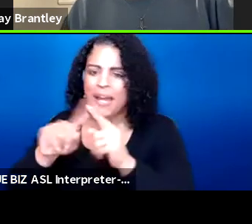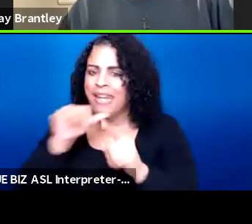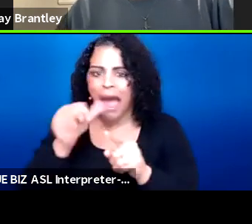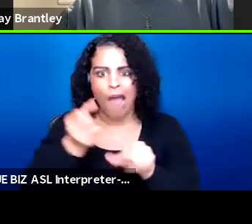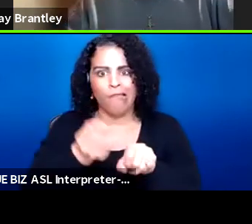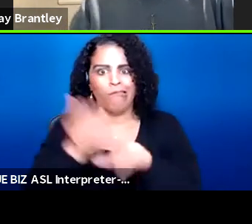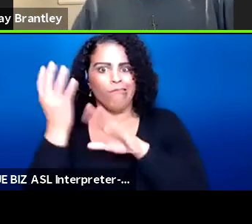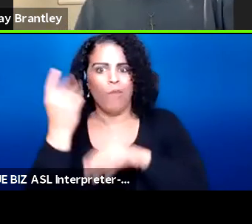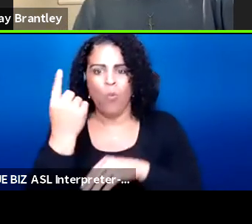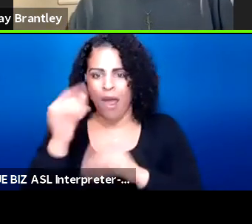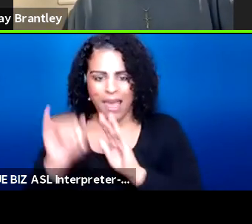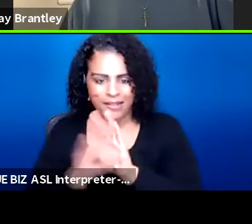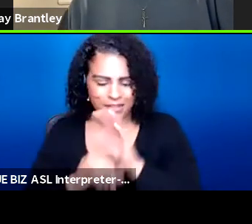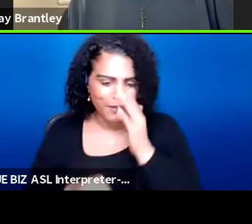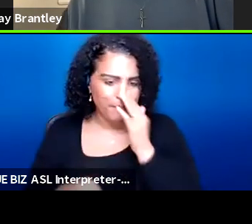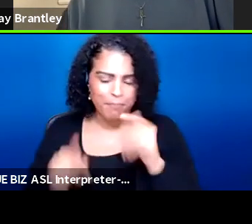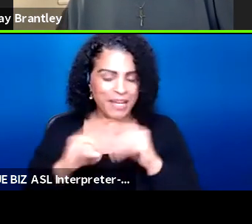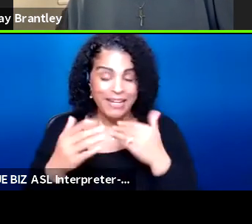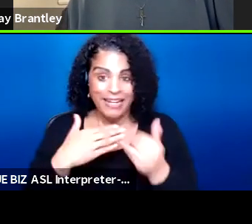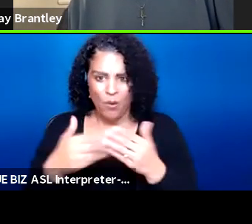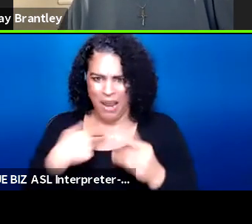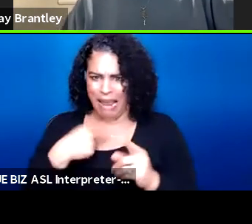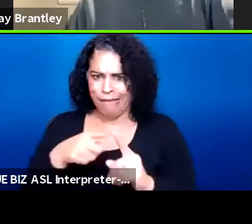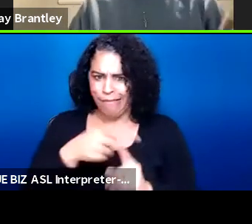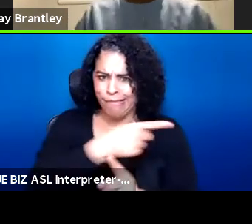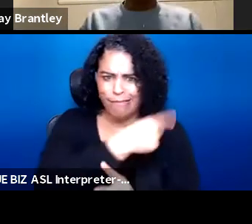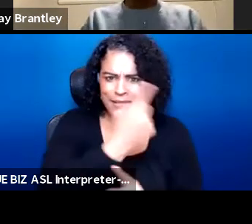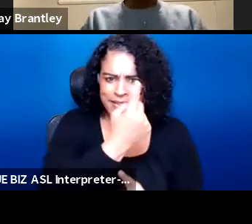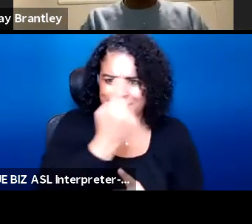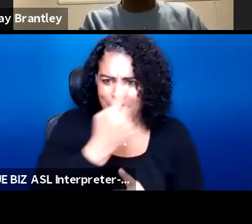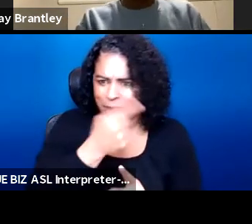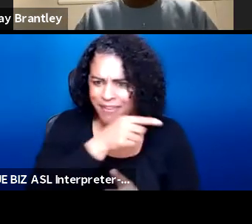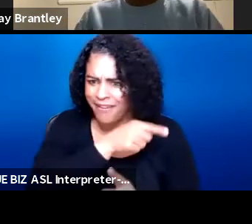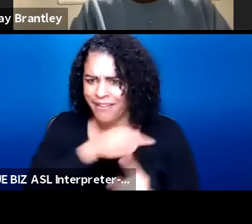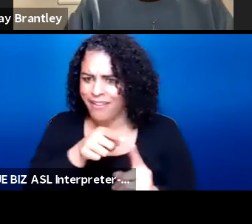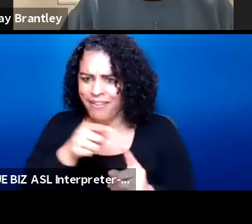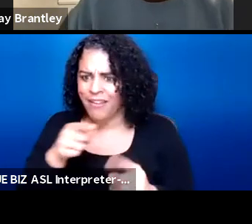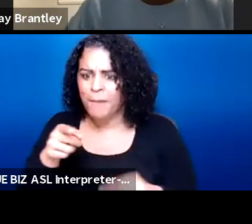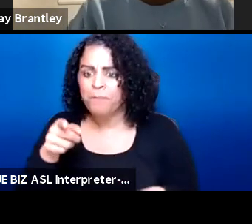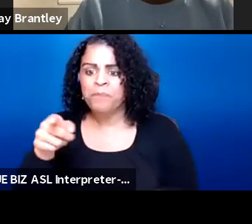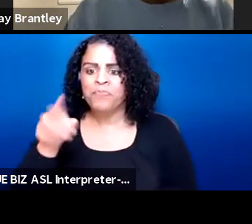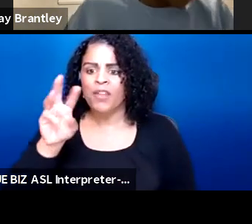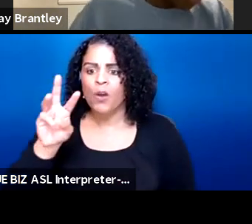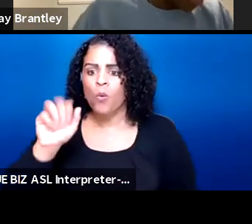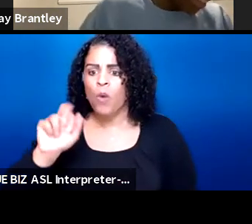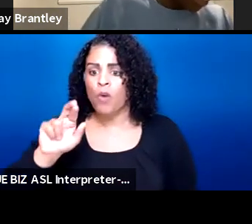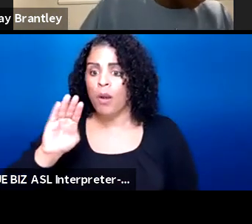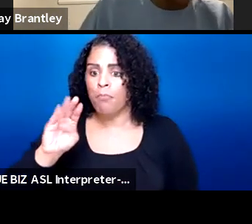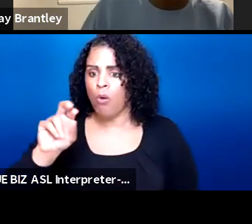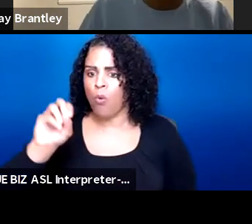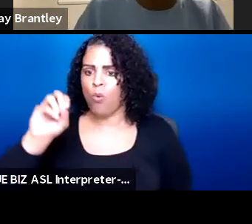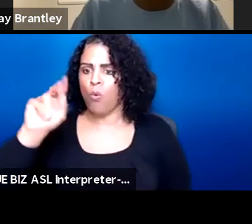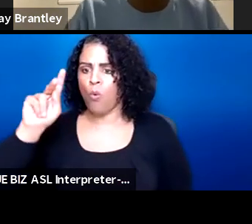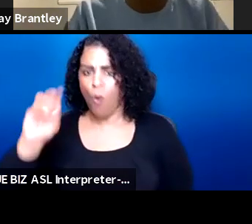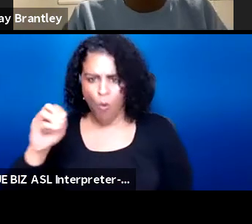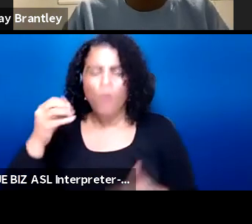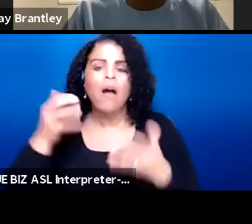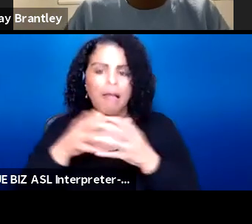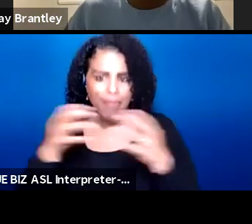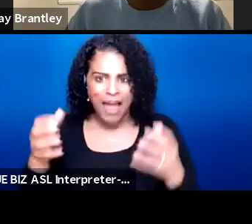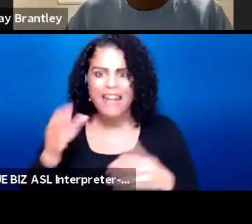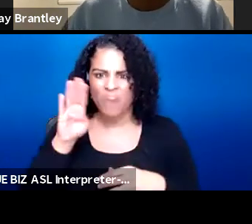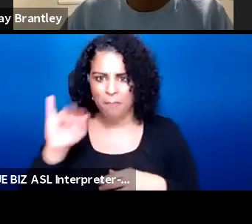way too long and went into other questions, but And even like a point you bring up too, like a lot of BIPOC cultures